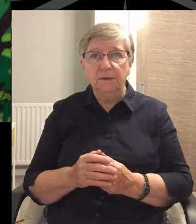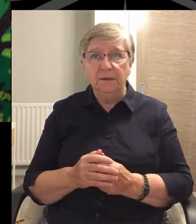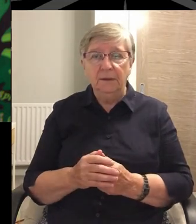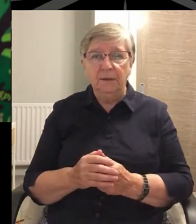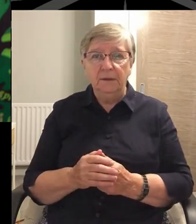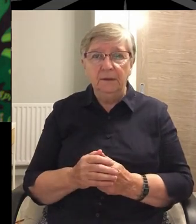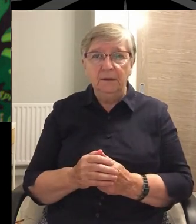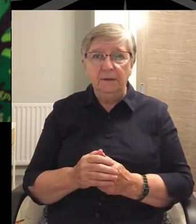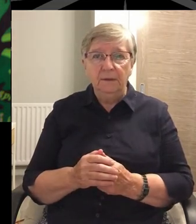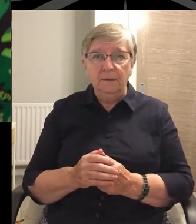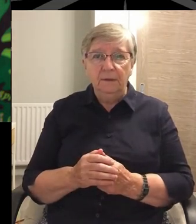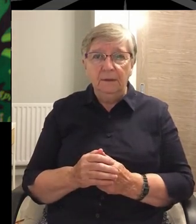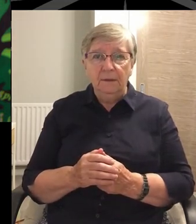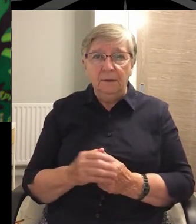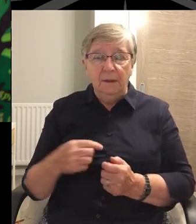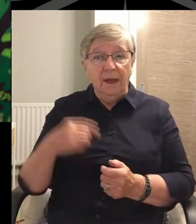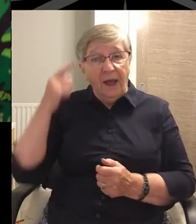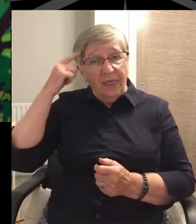And yet,